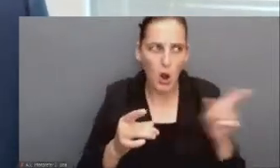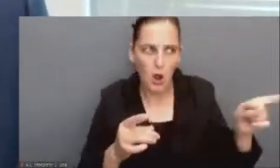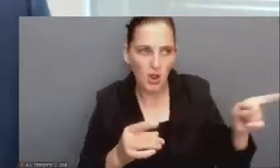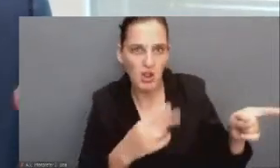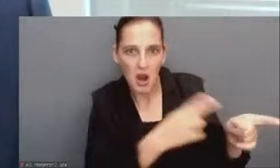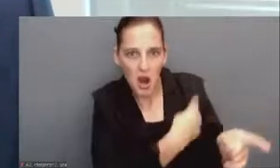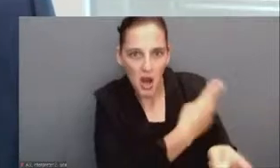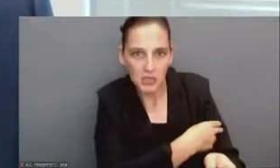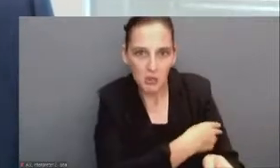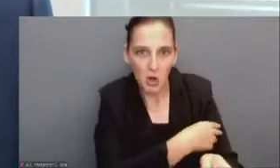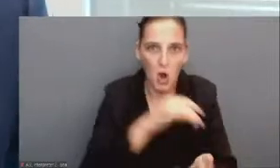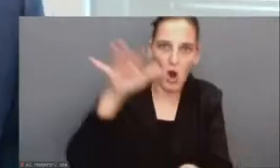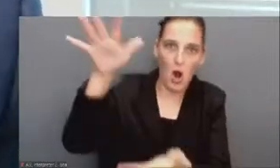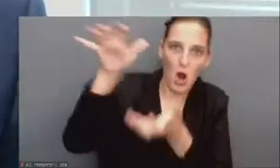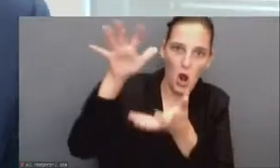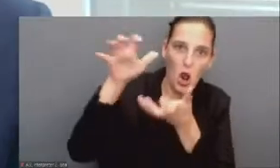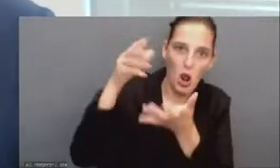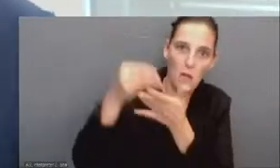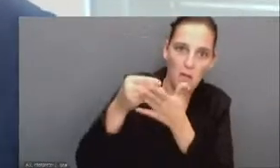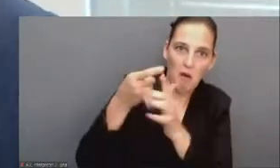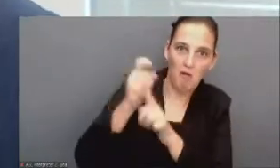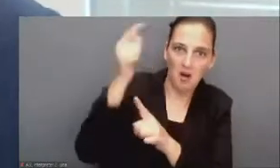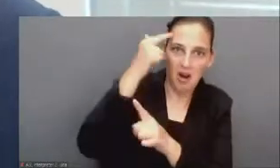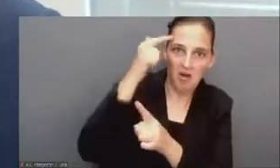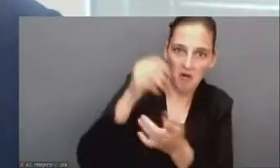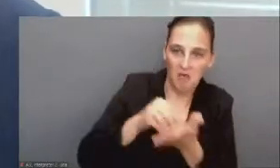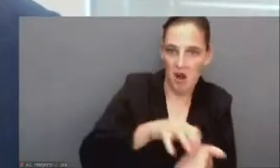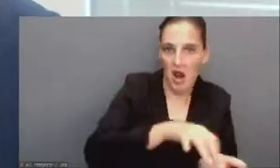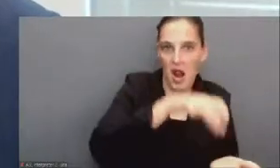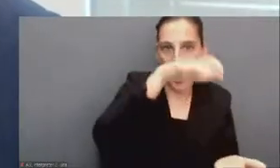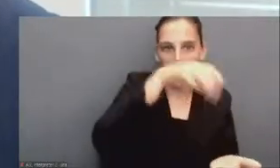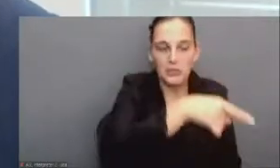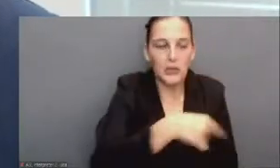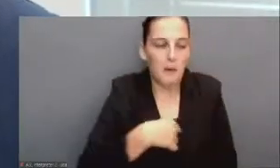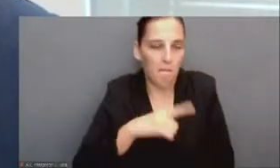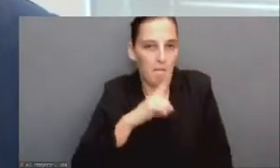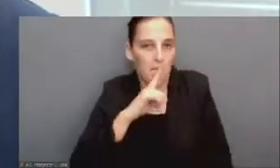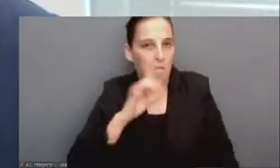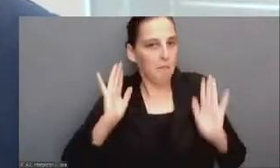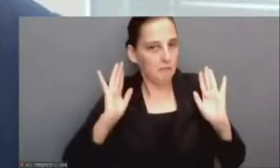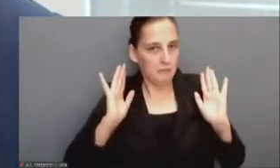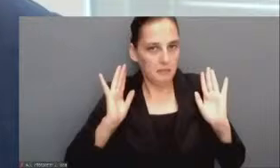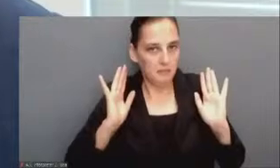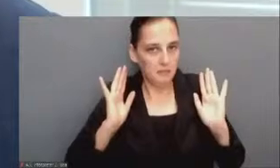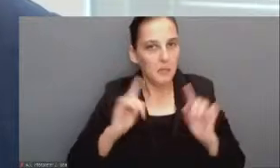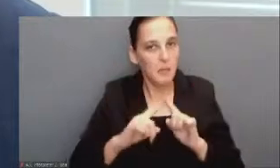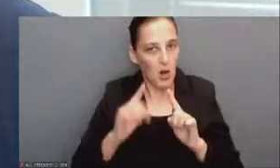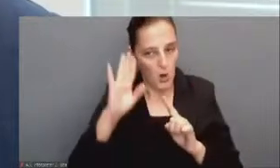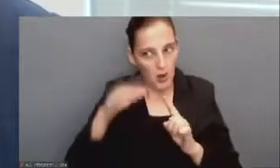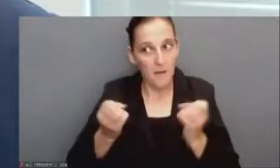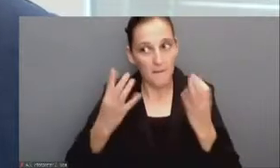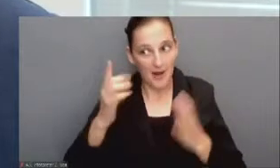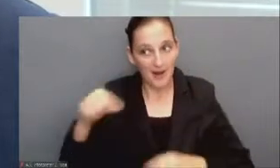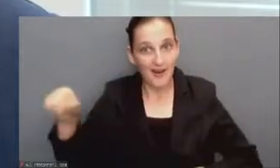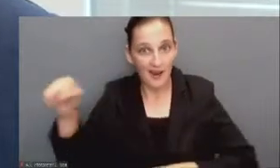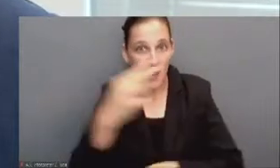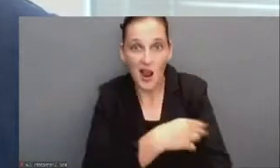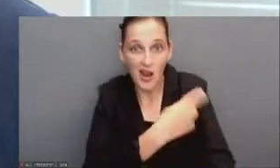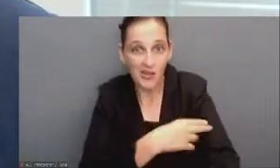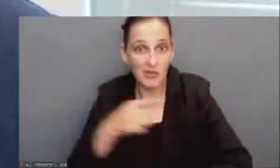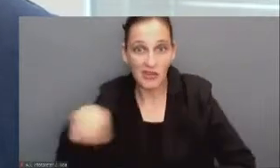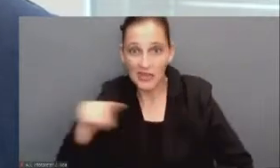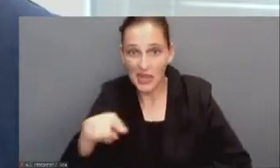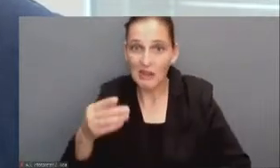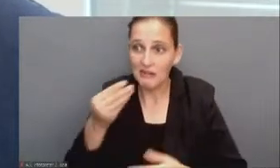relief funds. And I can't speak to that, but I can say a lot of hospitals didn't. And there are a lot of our public and state-owned